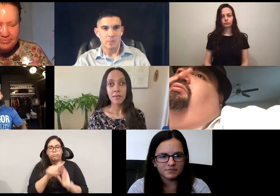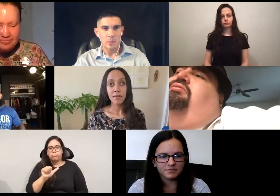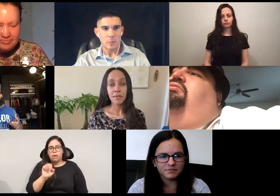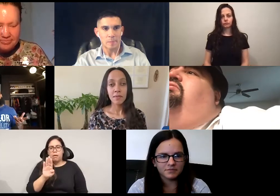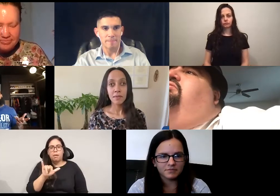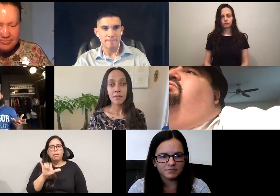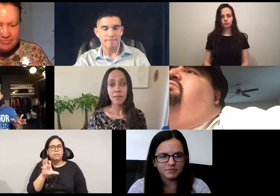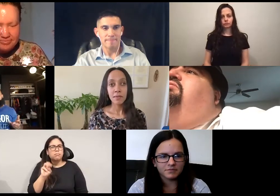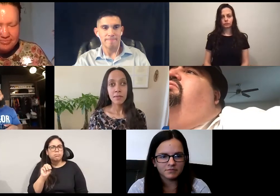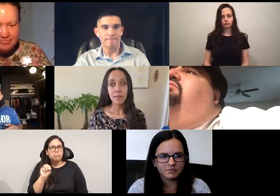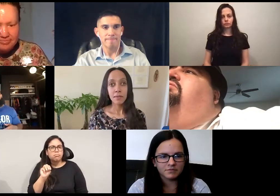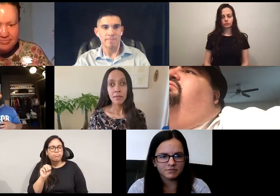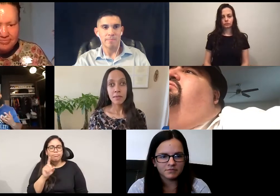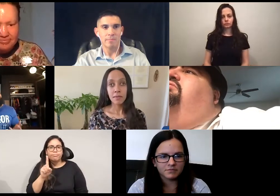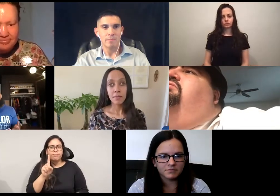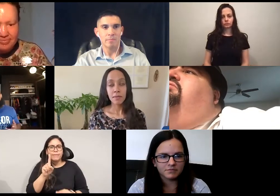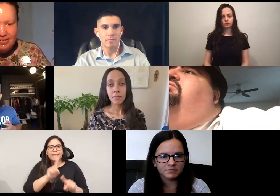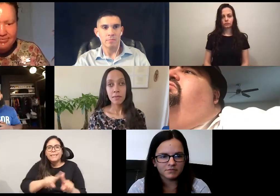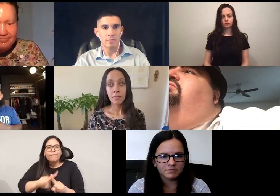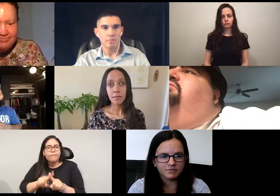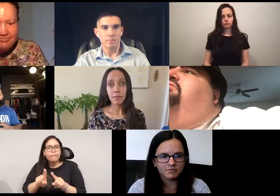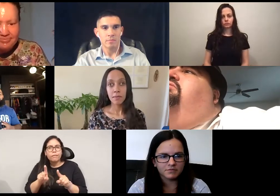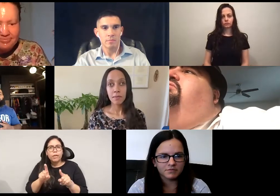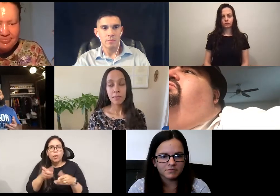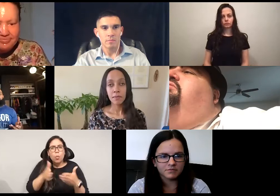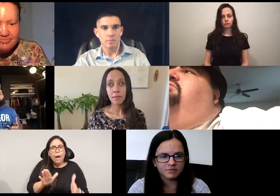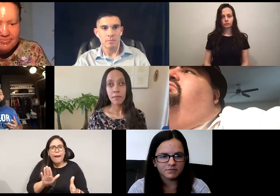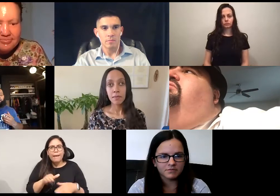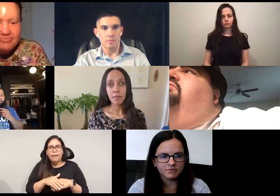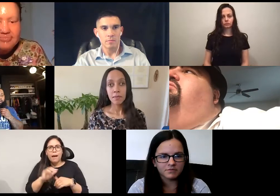ableism comes in so many different ways with so many different definitions, but